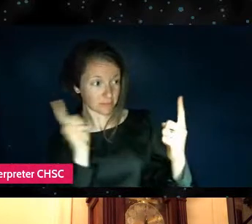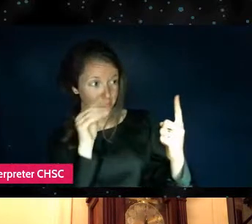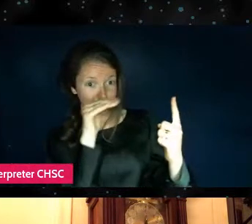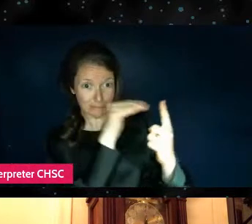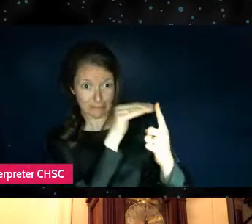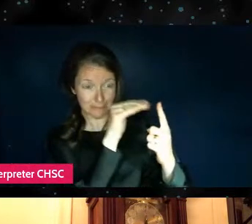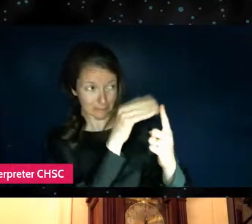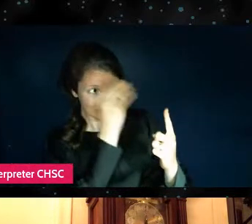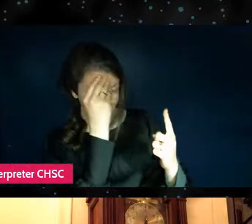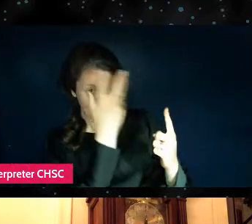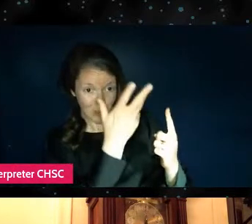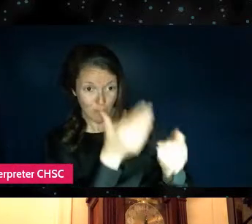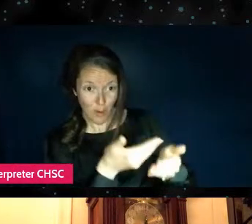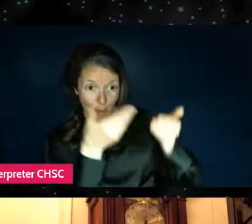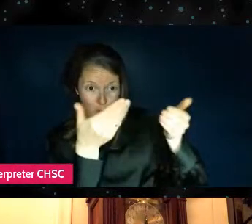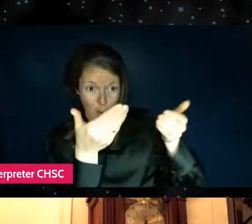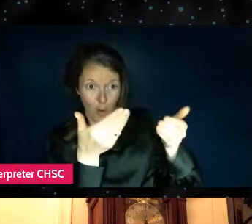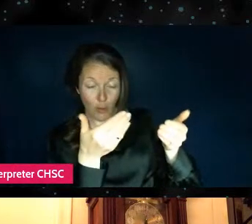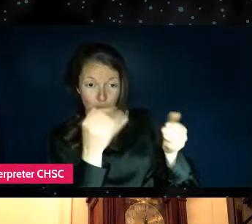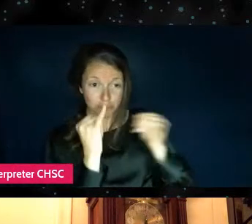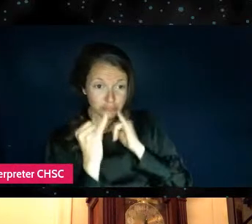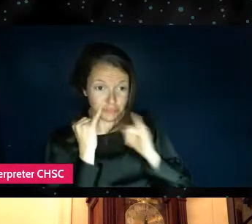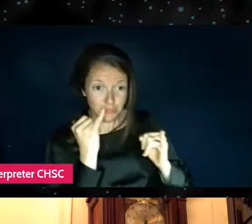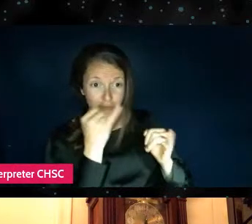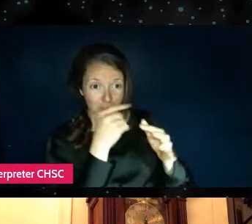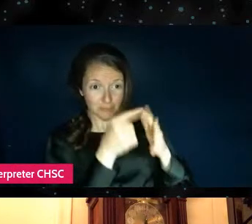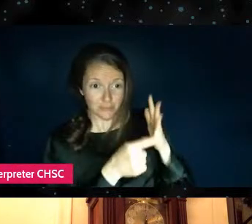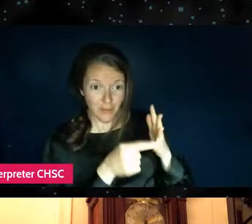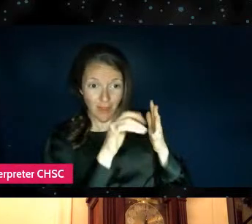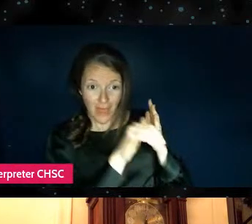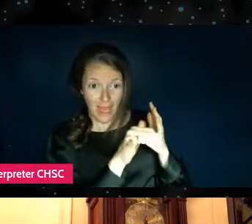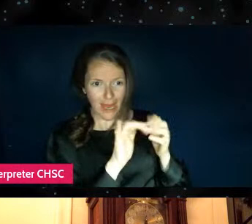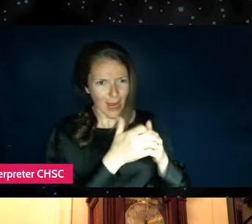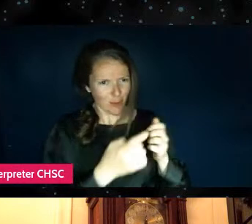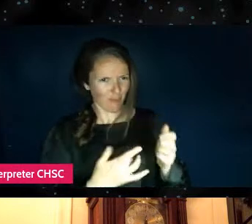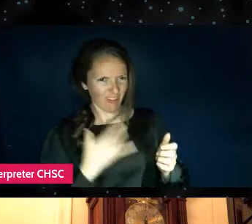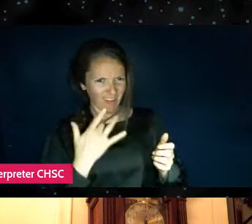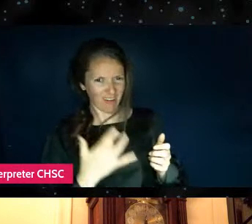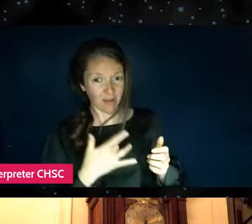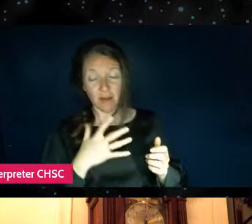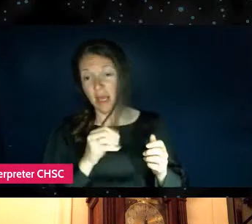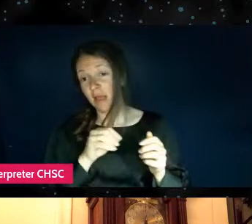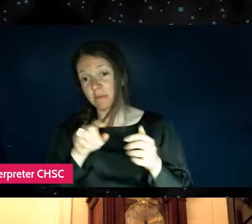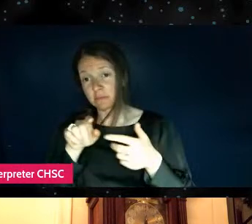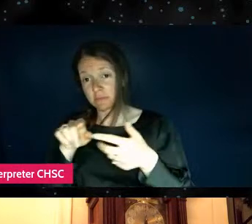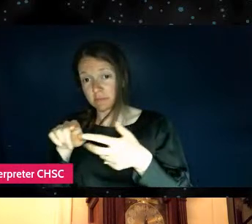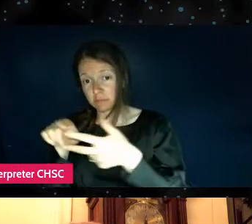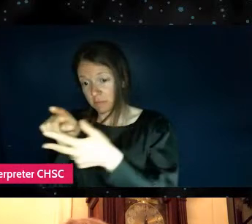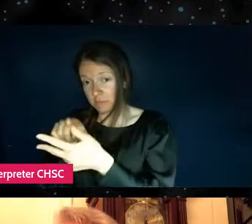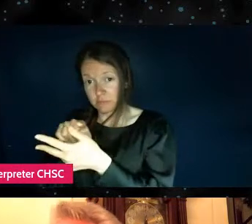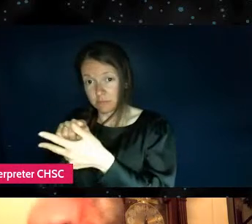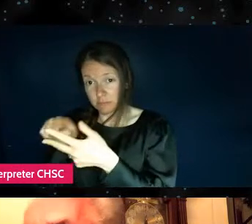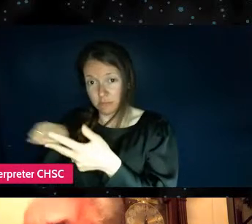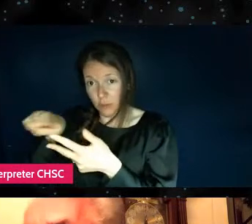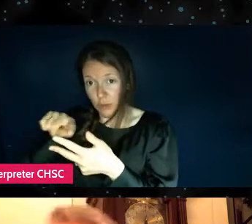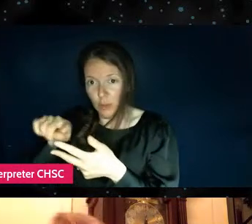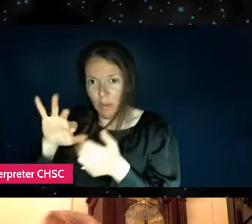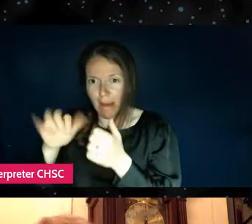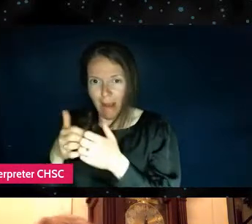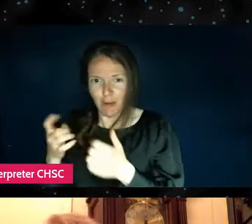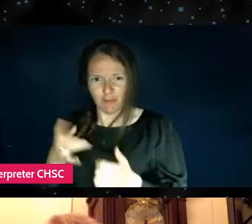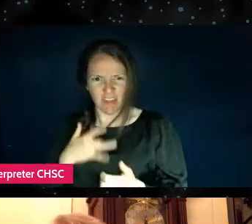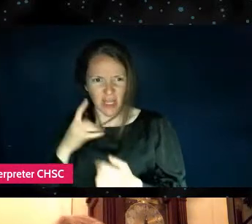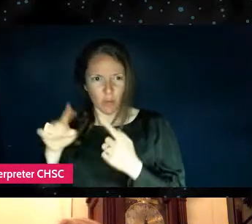they proposed any of this to you? And then also to the rest of you, you know, what was it like contacting these